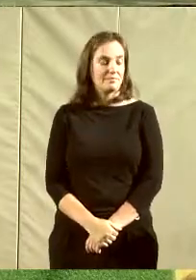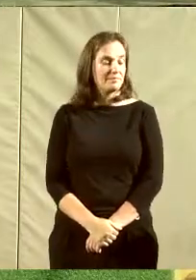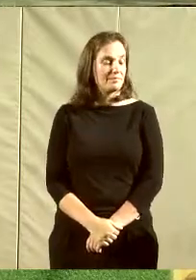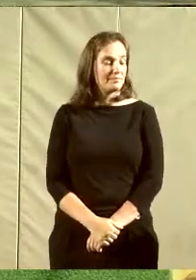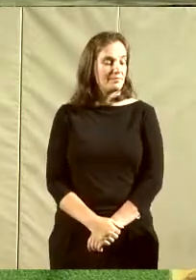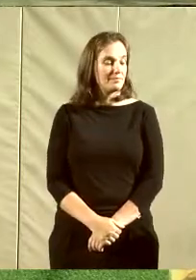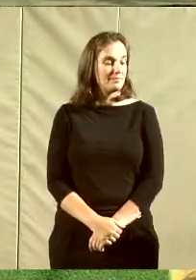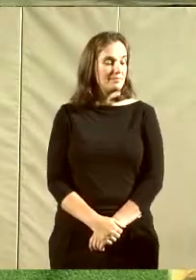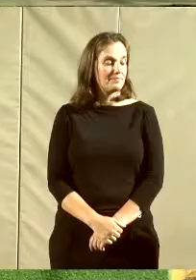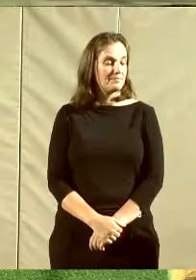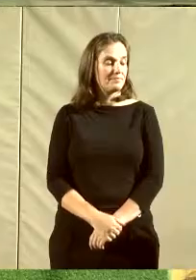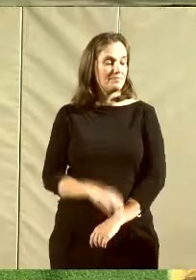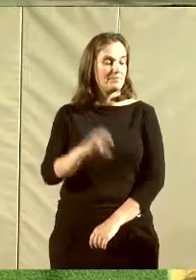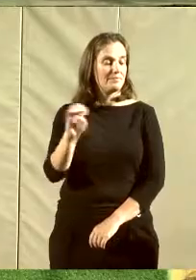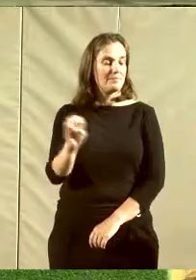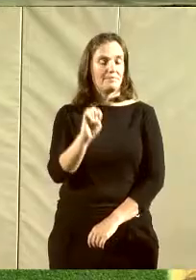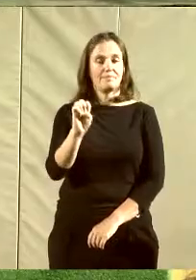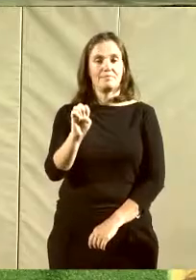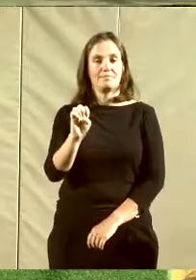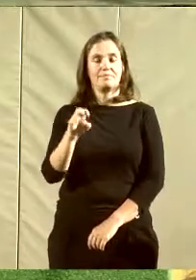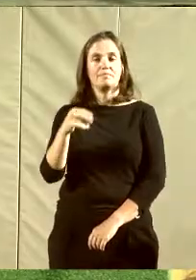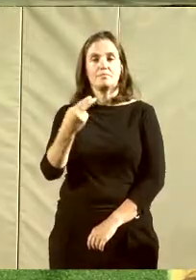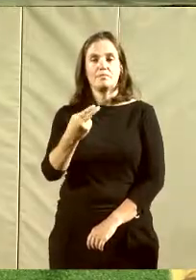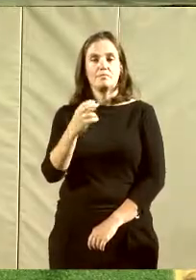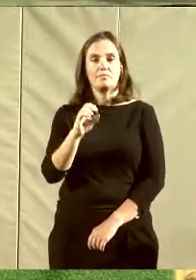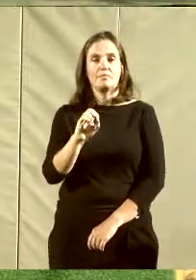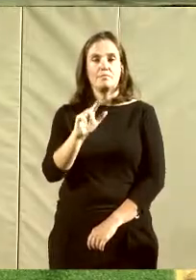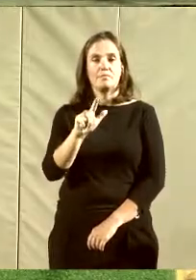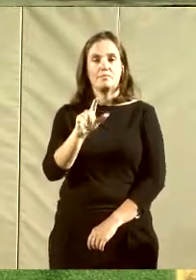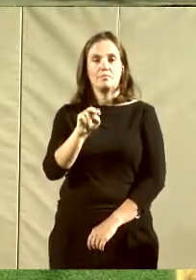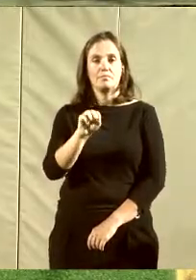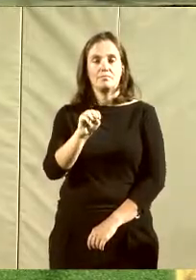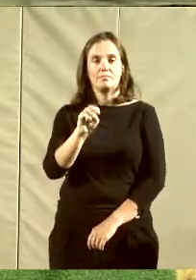Aaron Bryce Holmes.